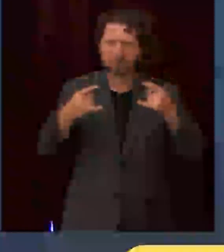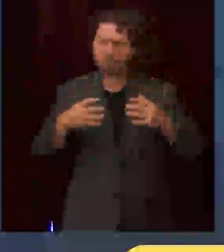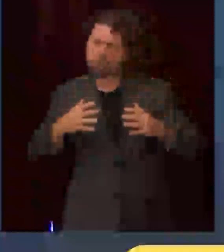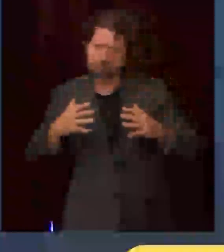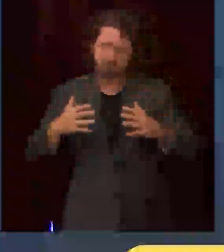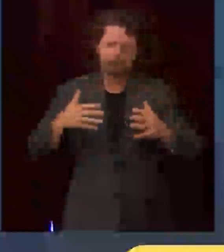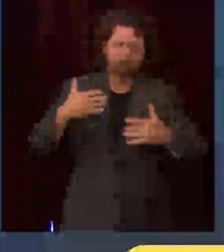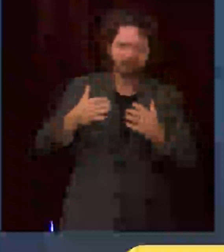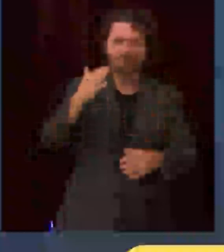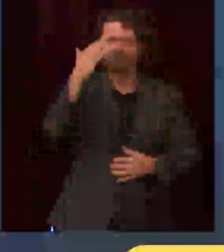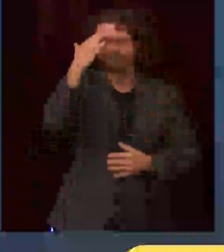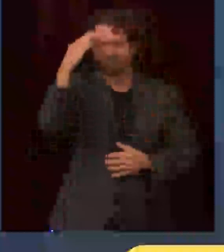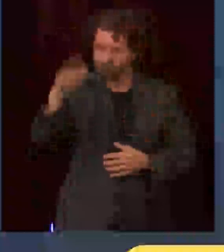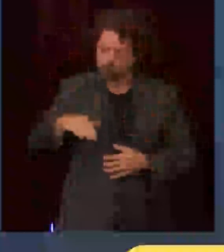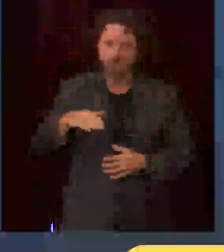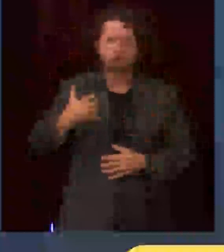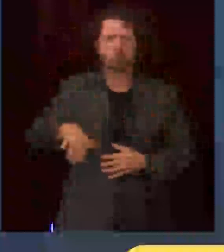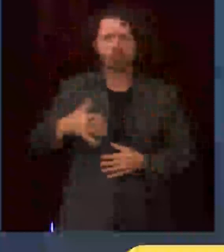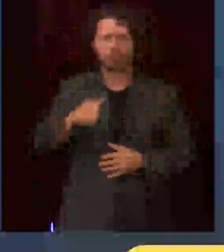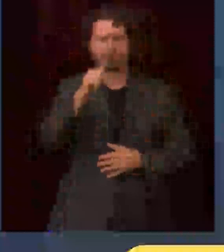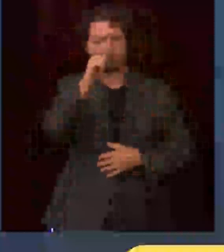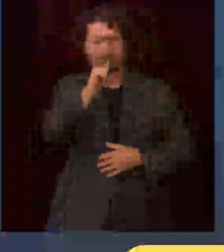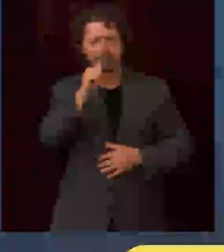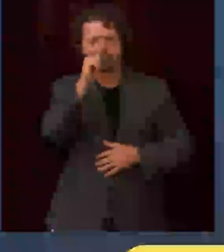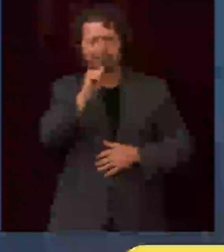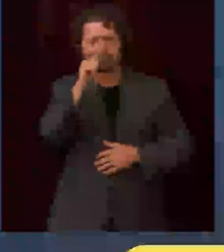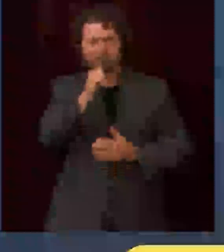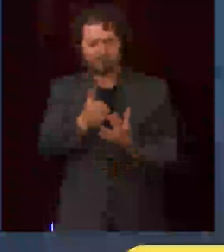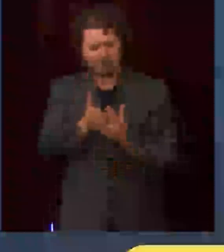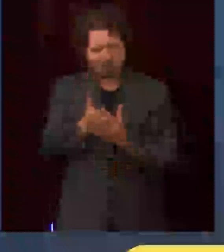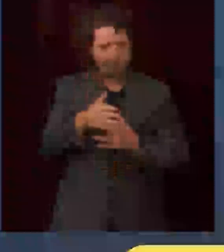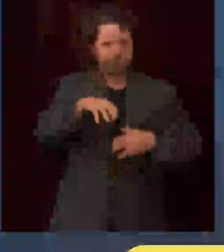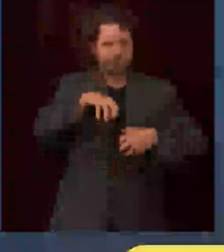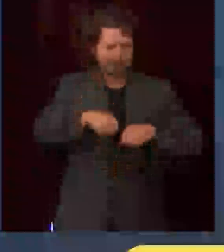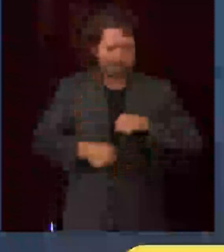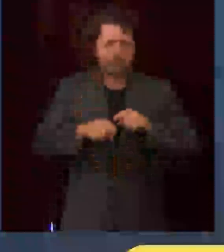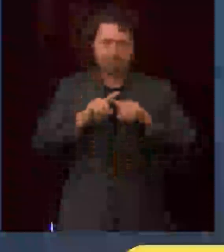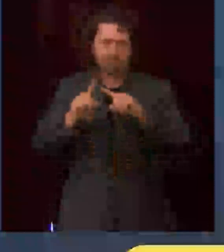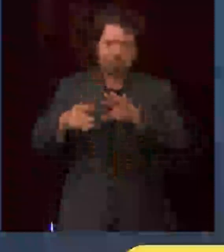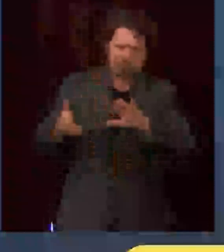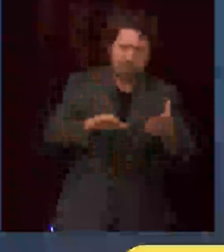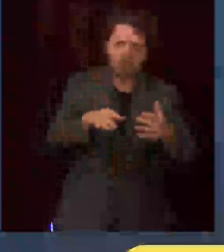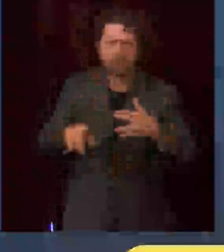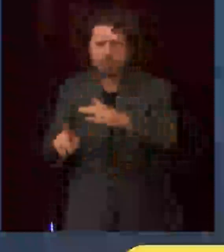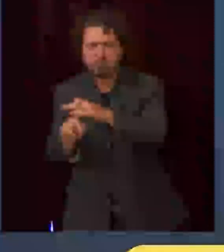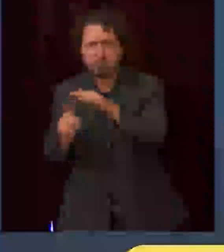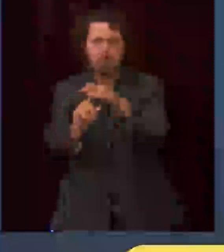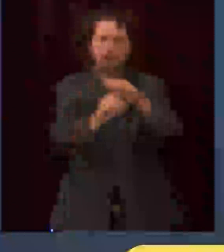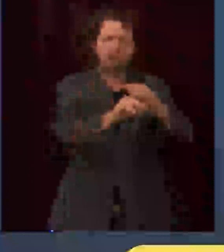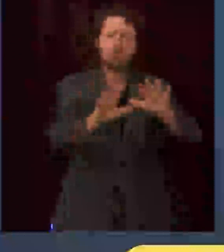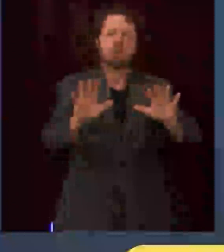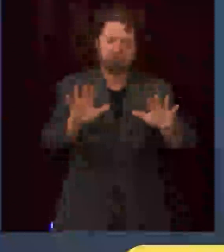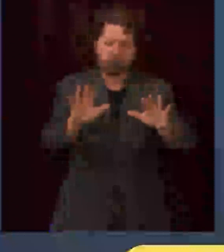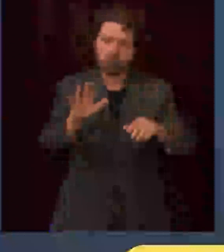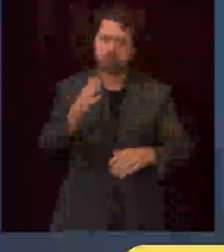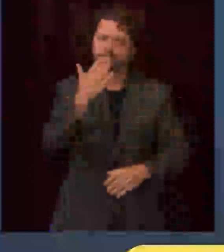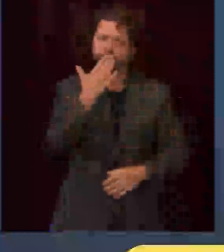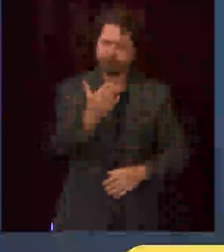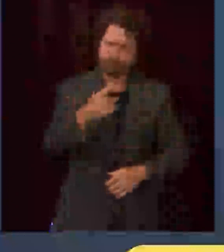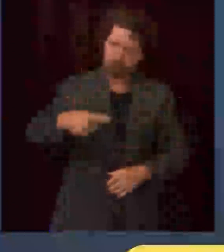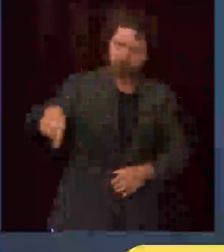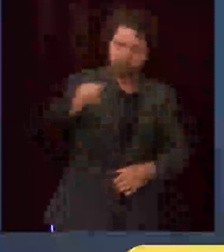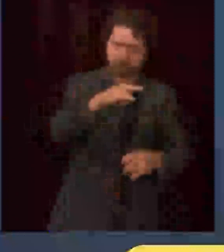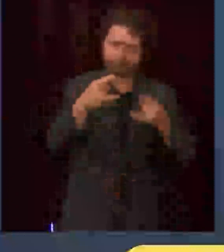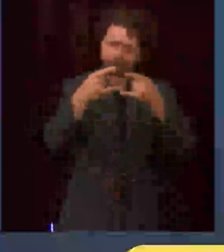profound and deep, people really have been doing their part as part of this initiative in the state. And I think